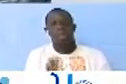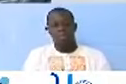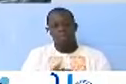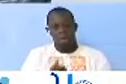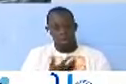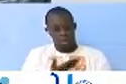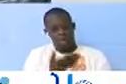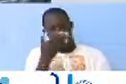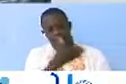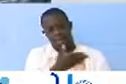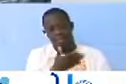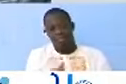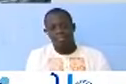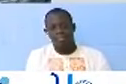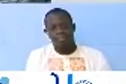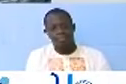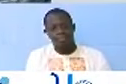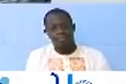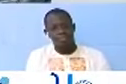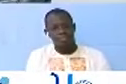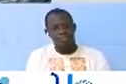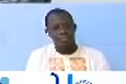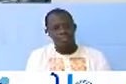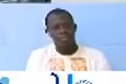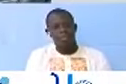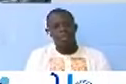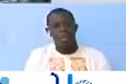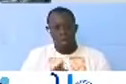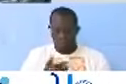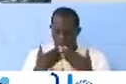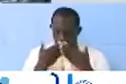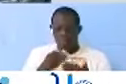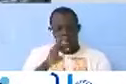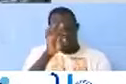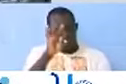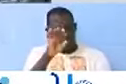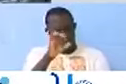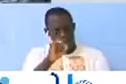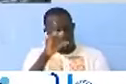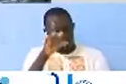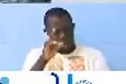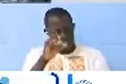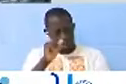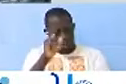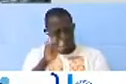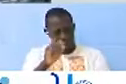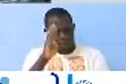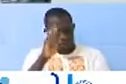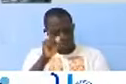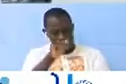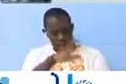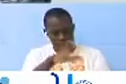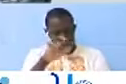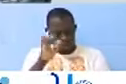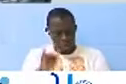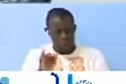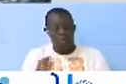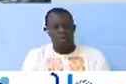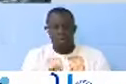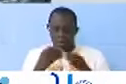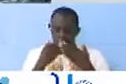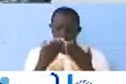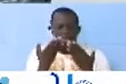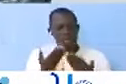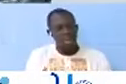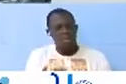I was there. Go for the barrio. I said to Fodebore. I go scientists. Salo for Akanasi.